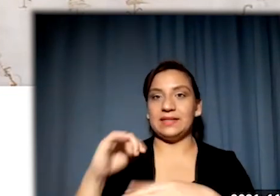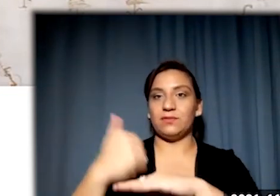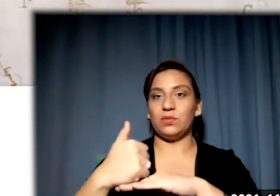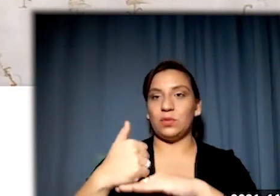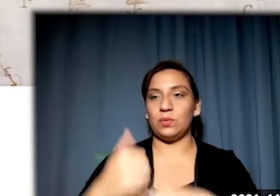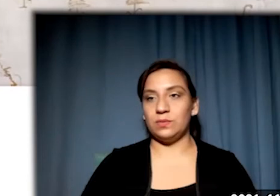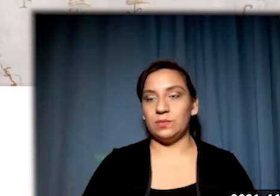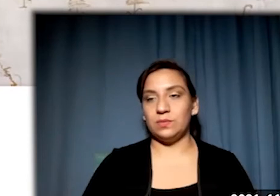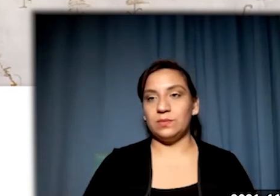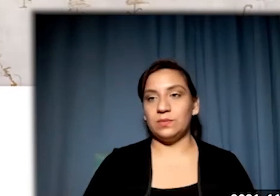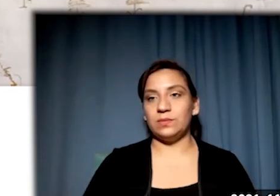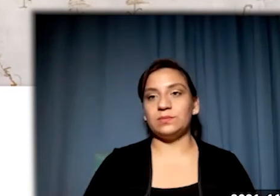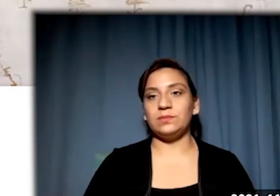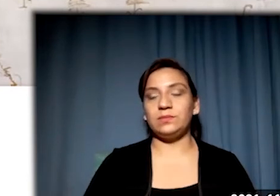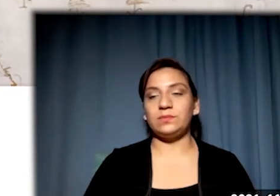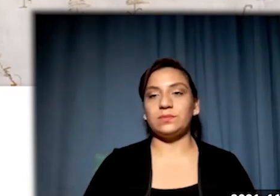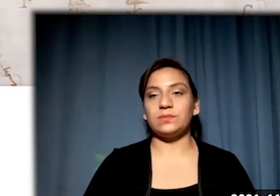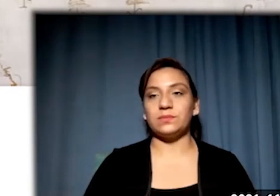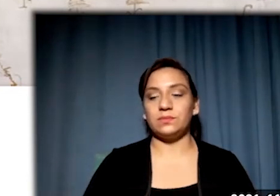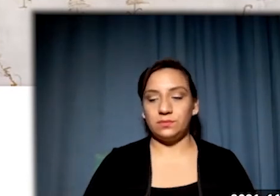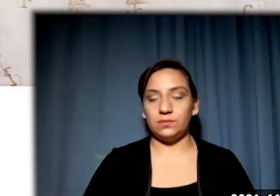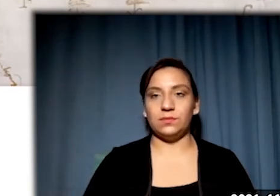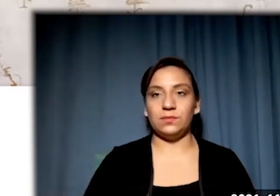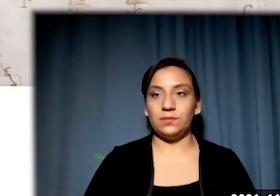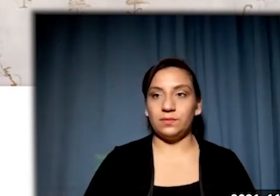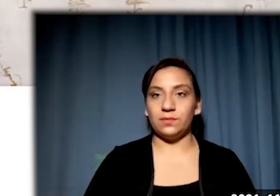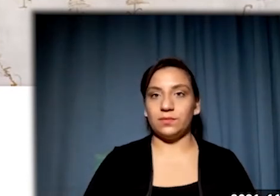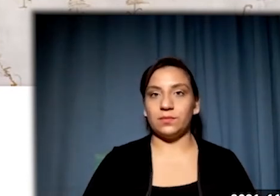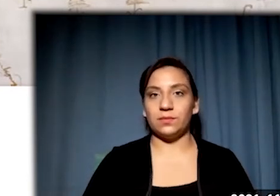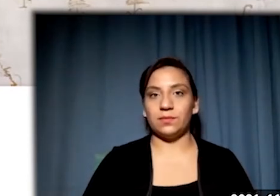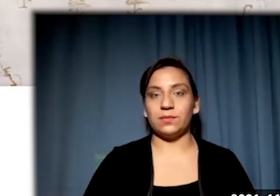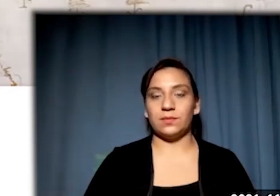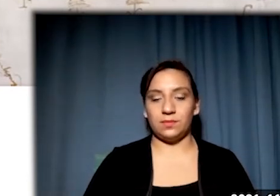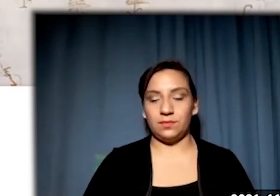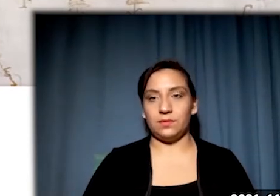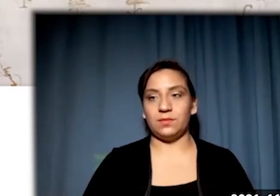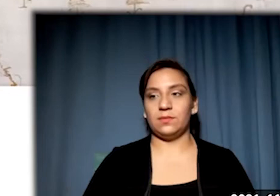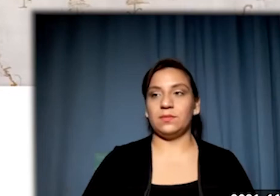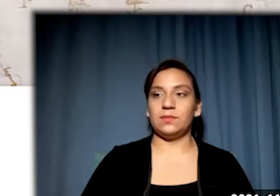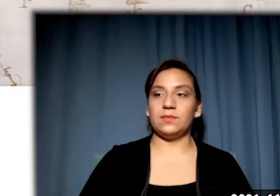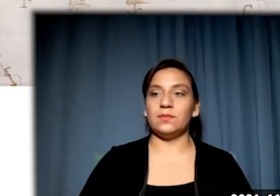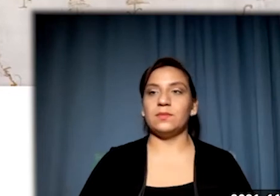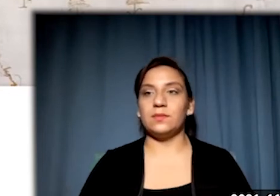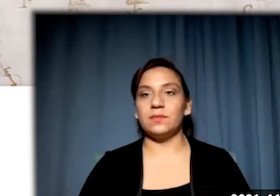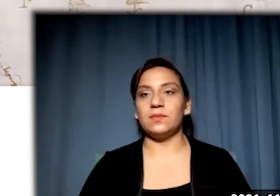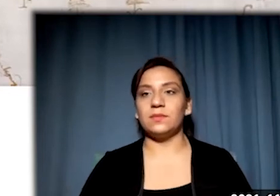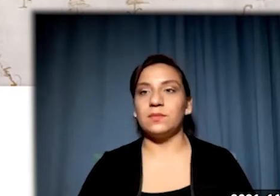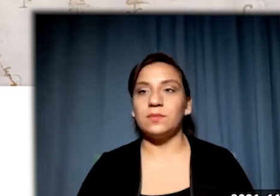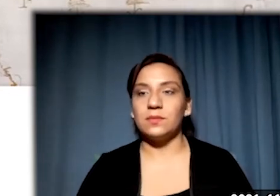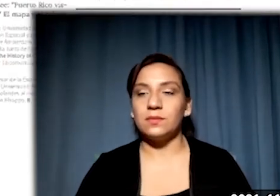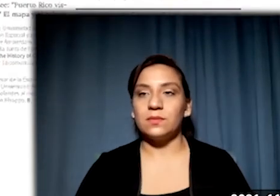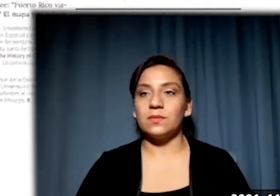well as the urban layout, oriented the grid of Roman imprint, were represented in beautiful